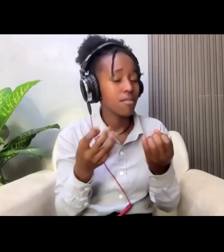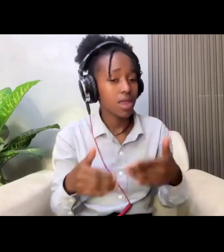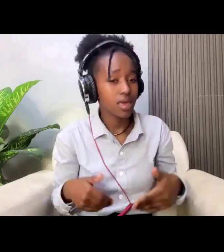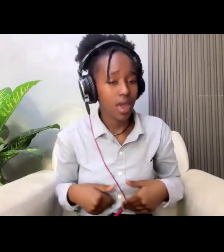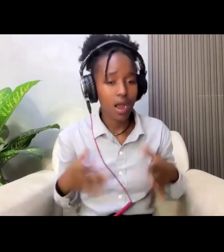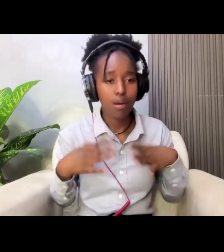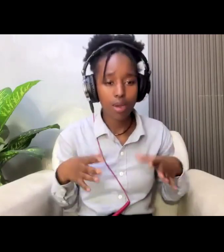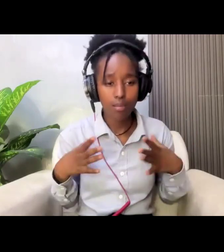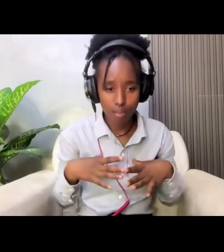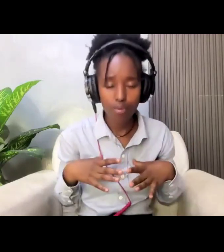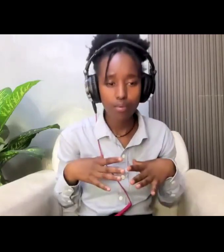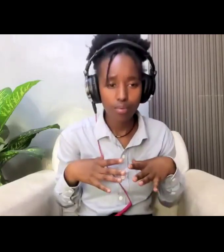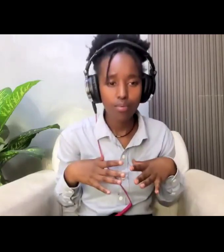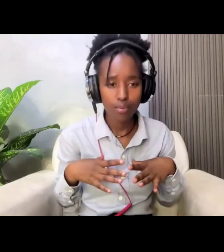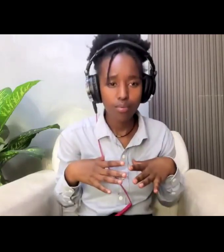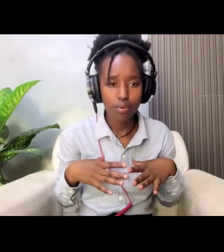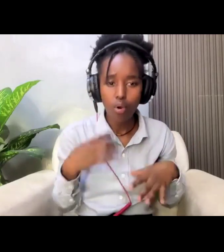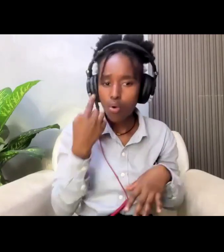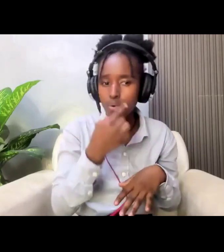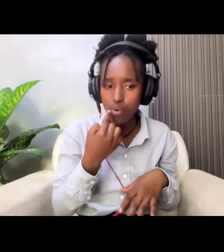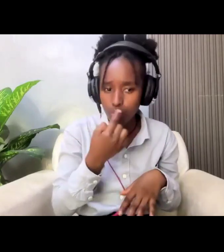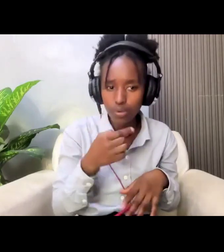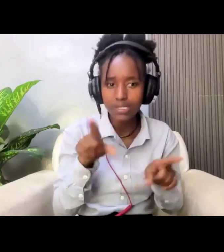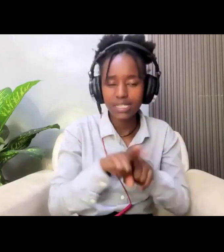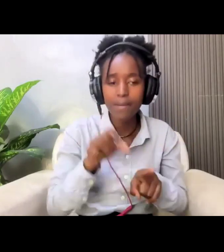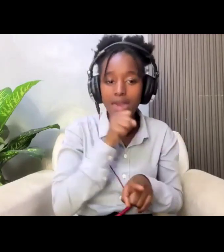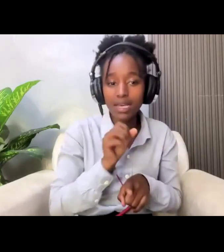especially people around my age, because I'm 19,